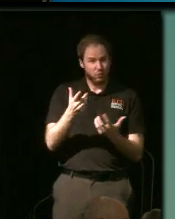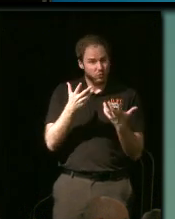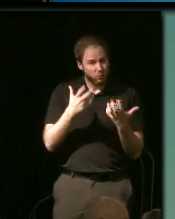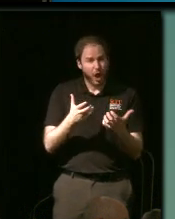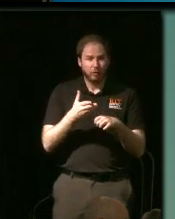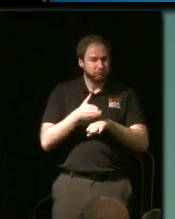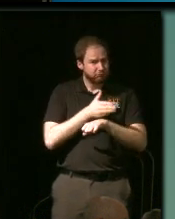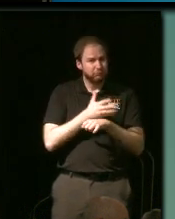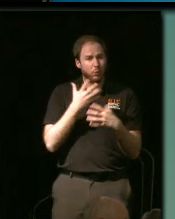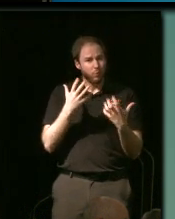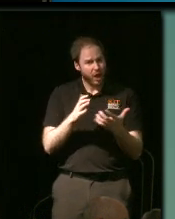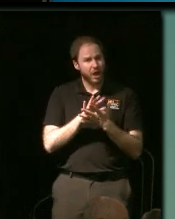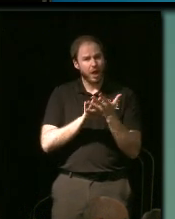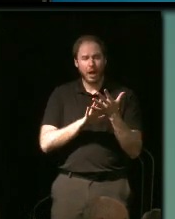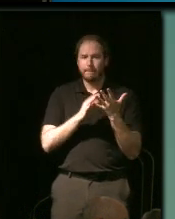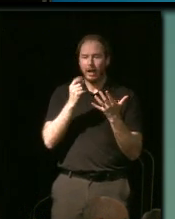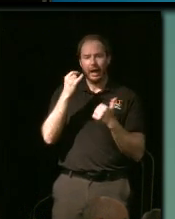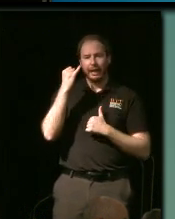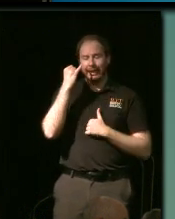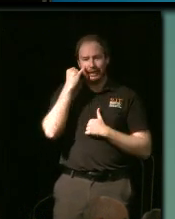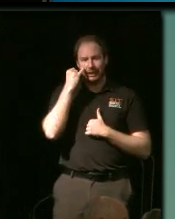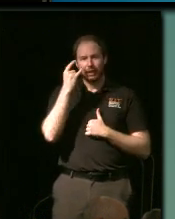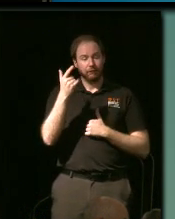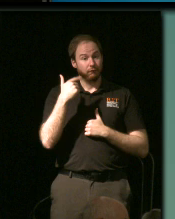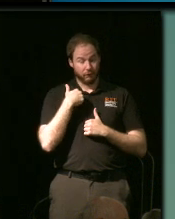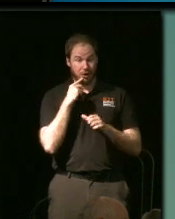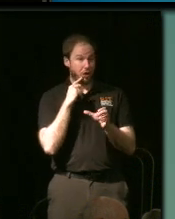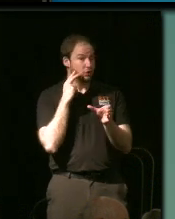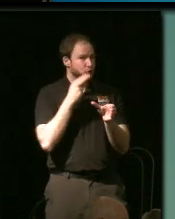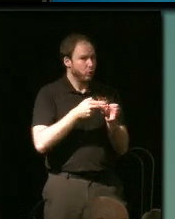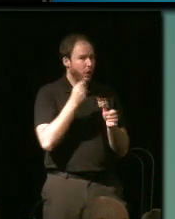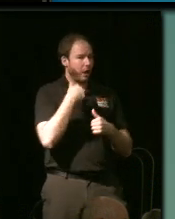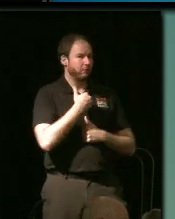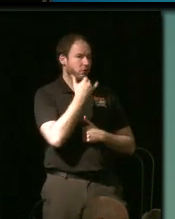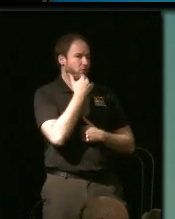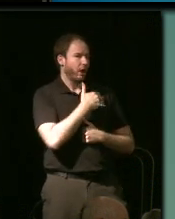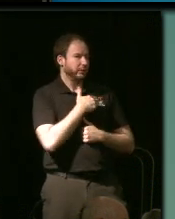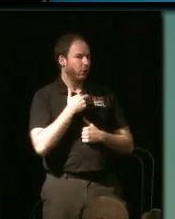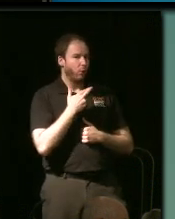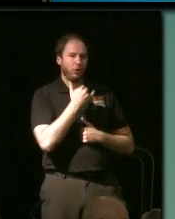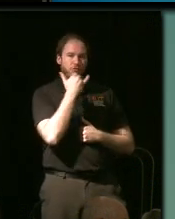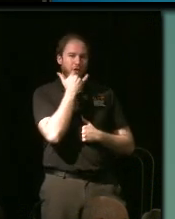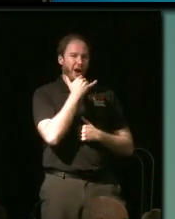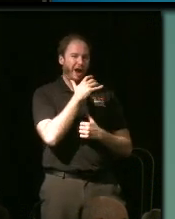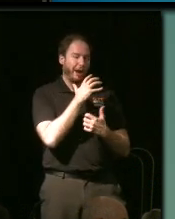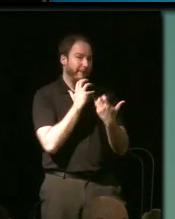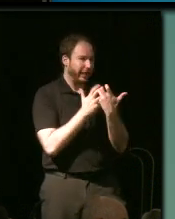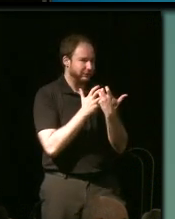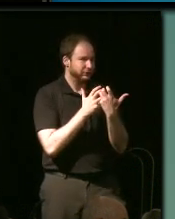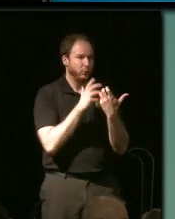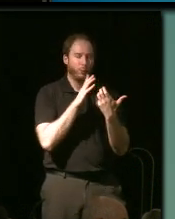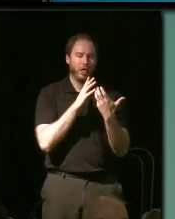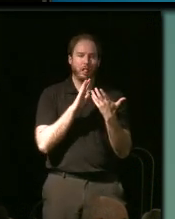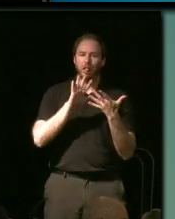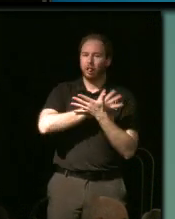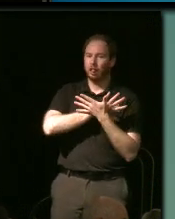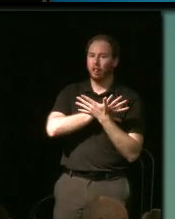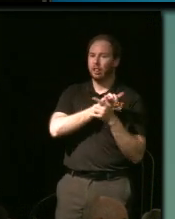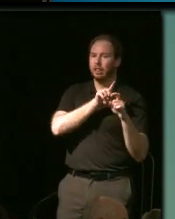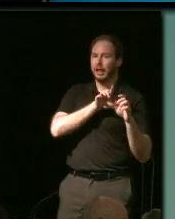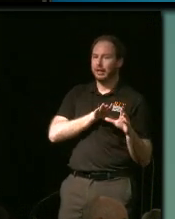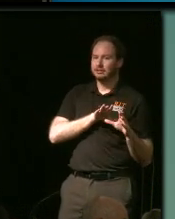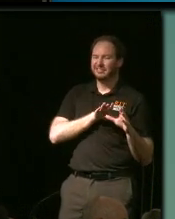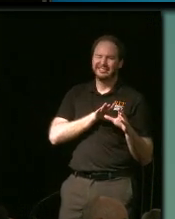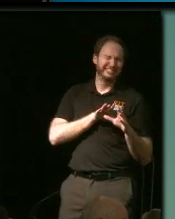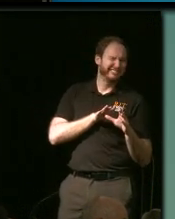in. But if you get in with the wrong diagnosis or for the wrong reason, obviously it's not going to work. It's like putting